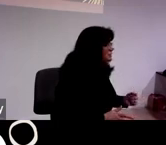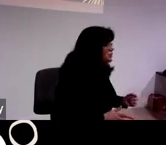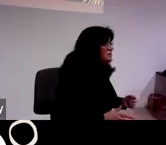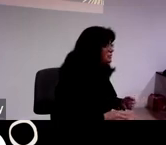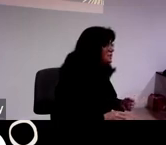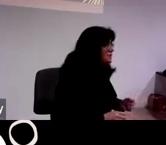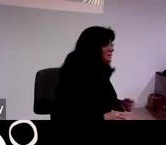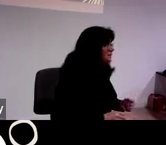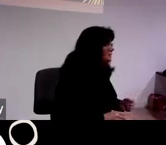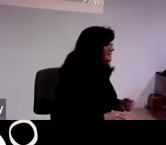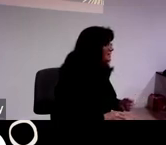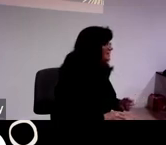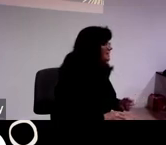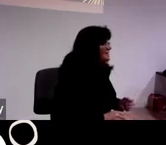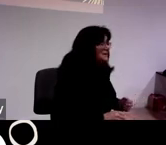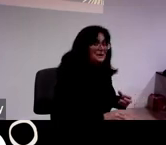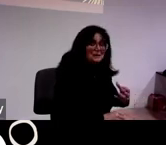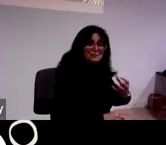broke his fishing spear.